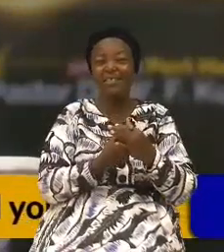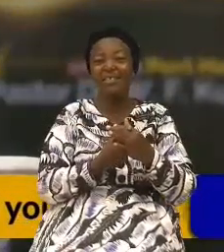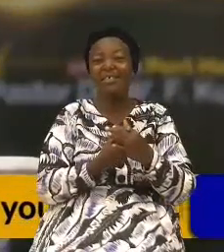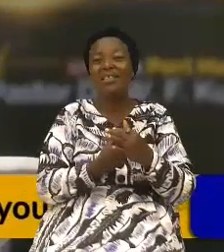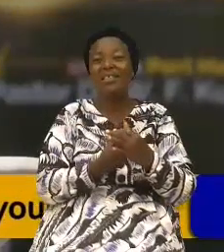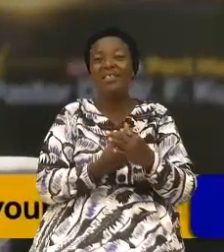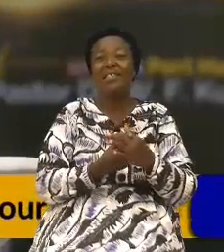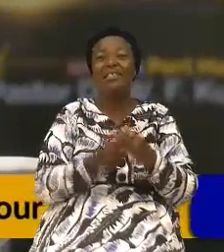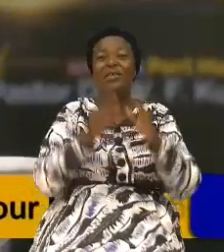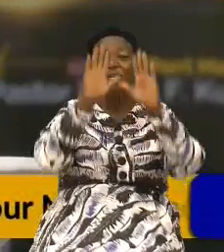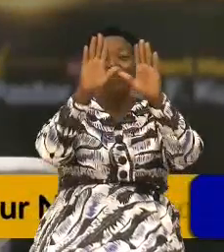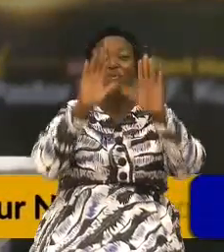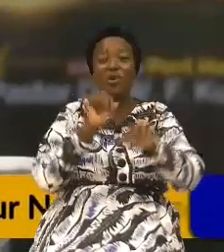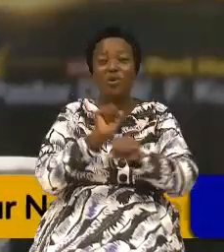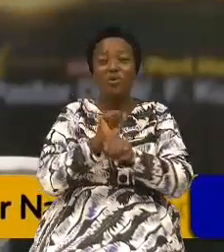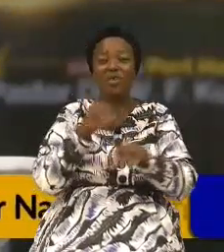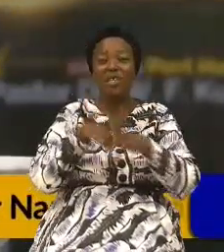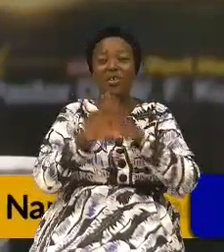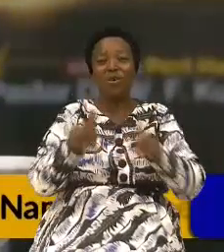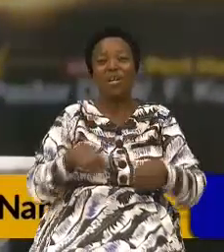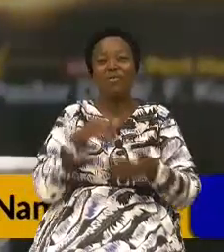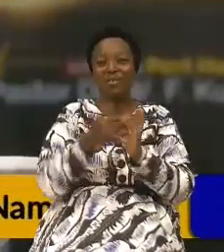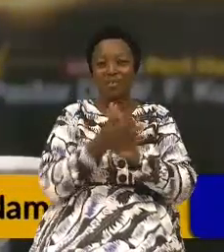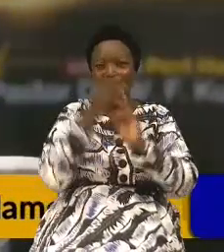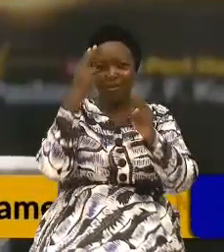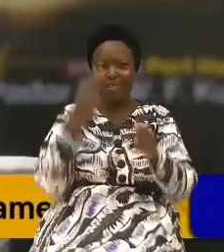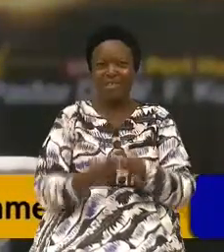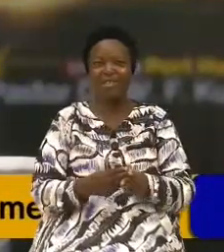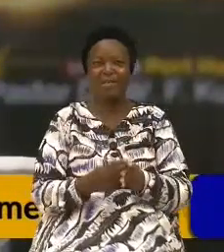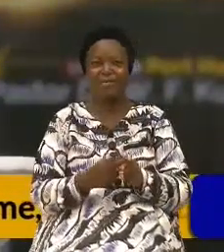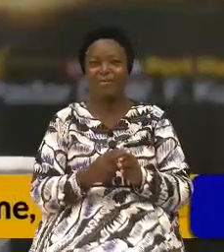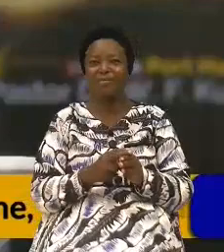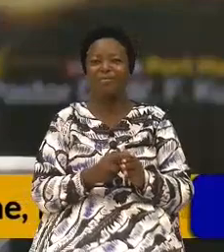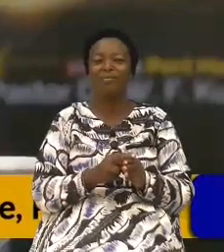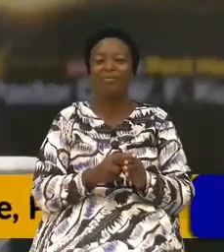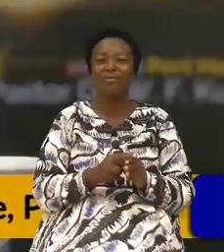miracles in your life in Jesus' name.